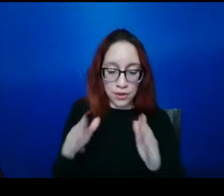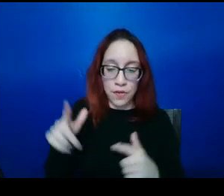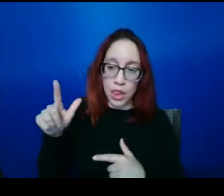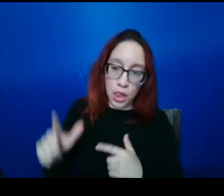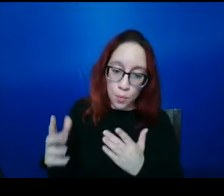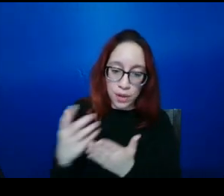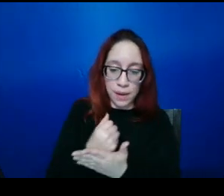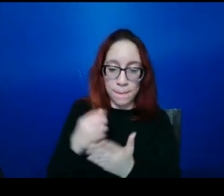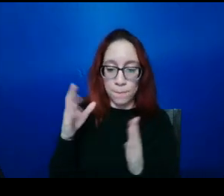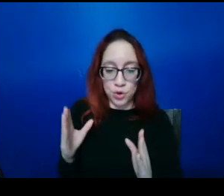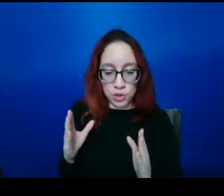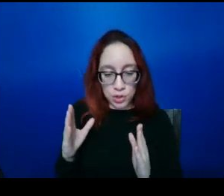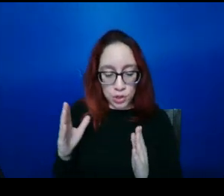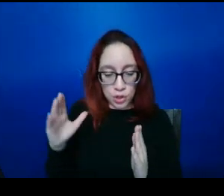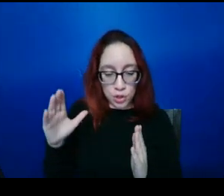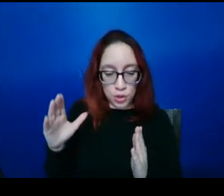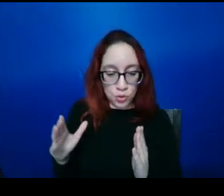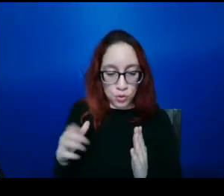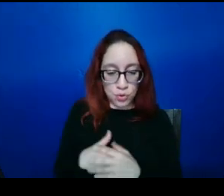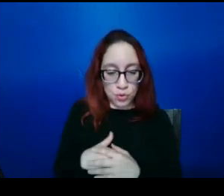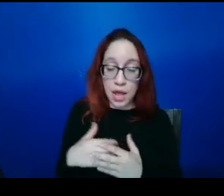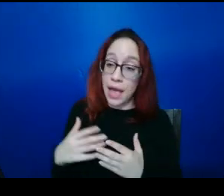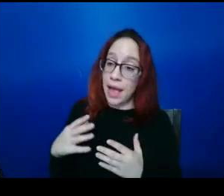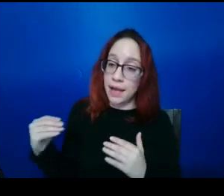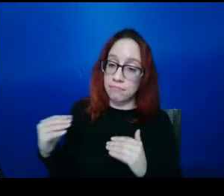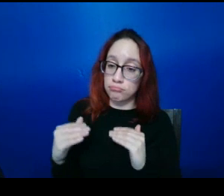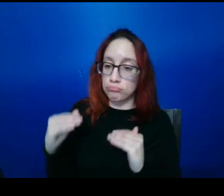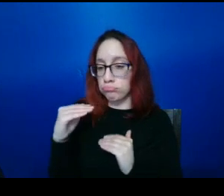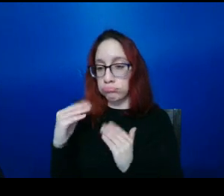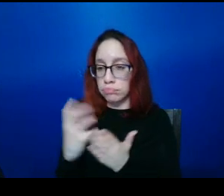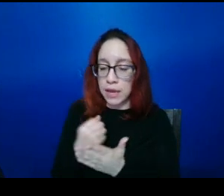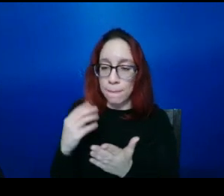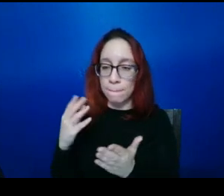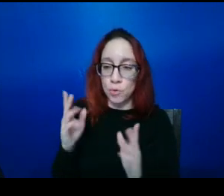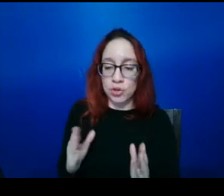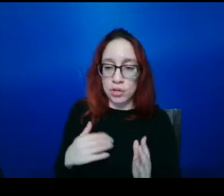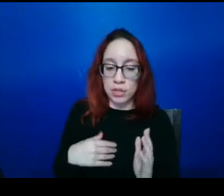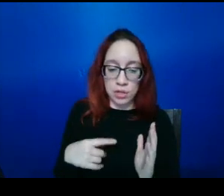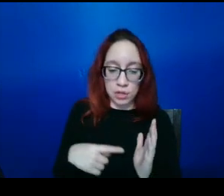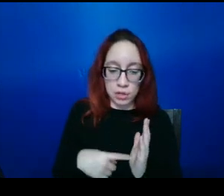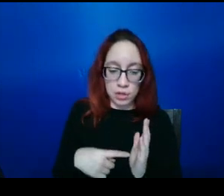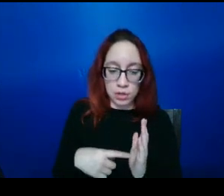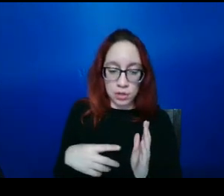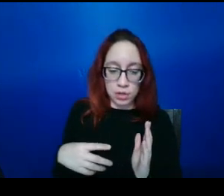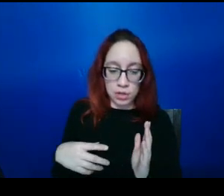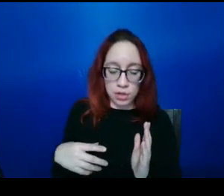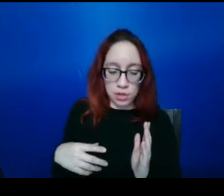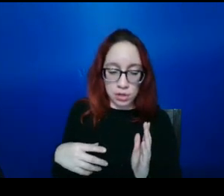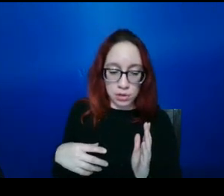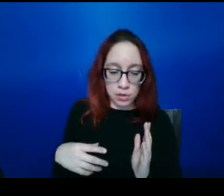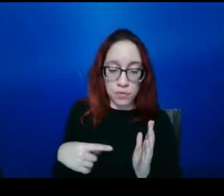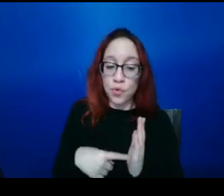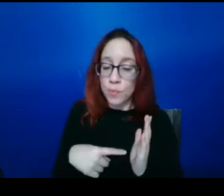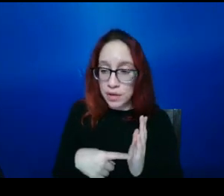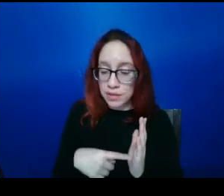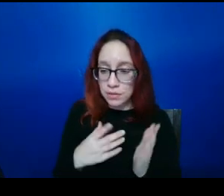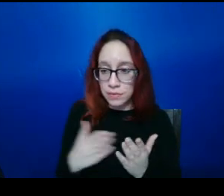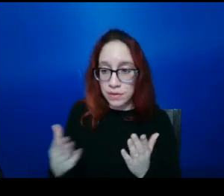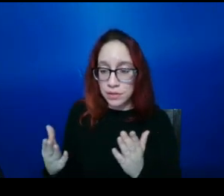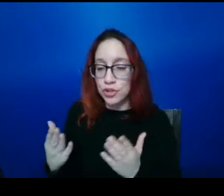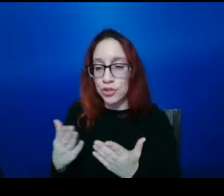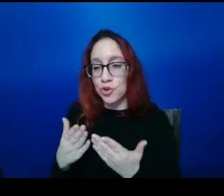person, and moderate income person, affordable housing. A federal subsidy, affordable